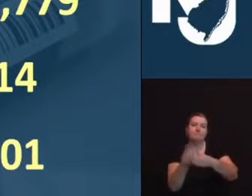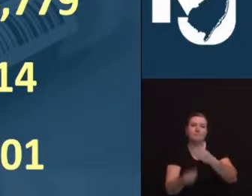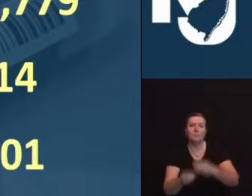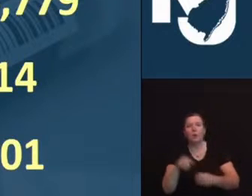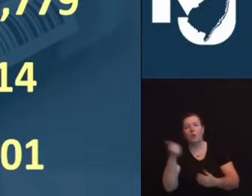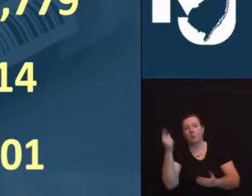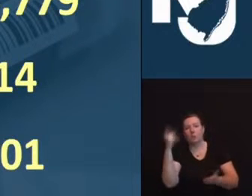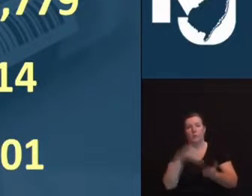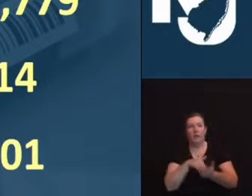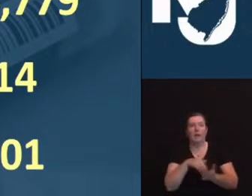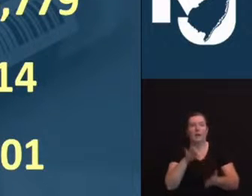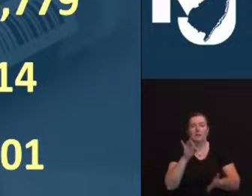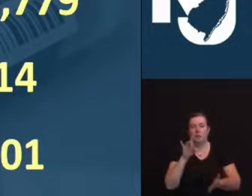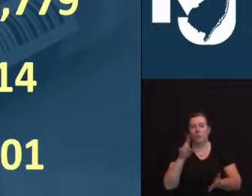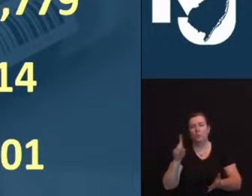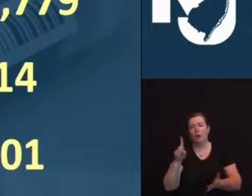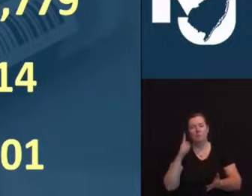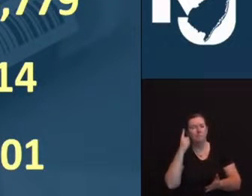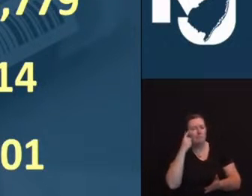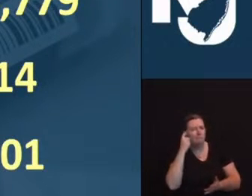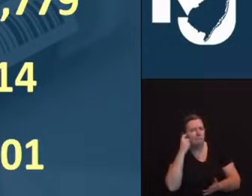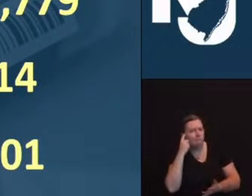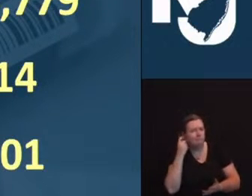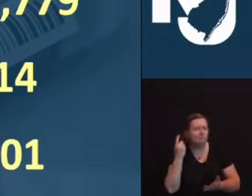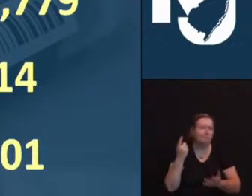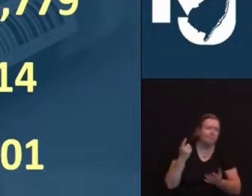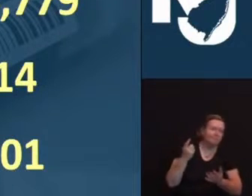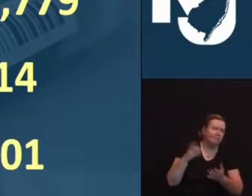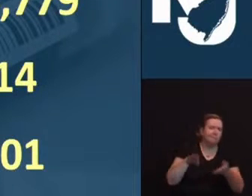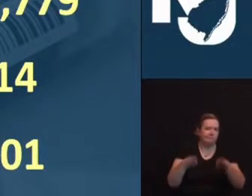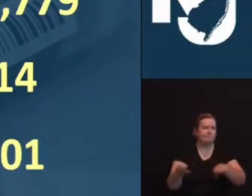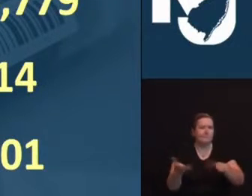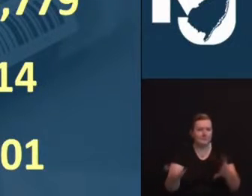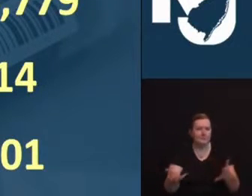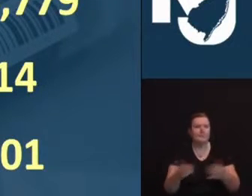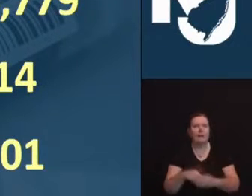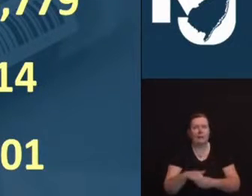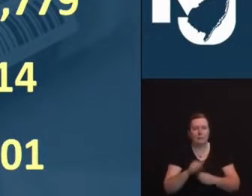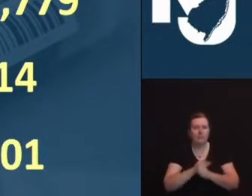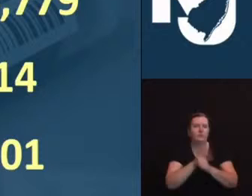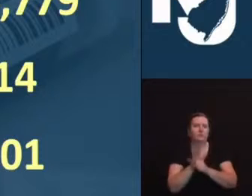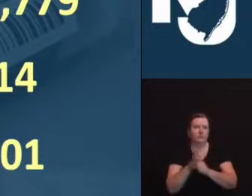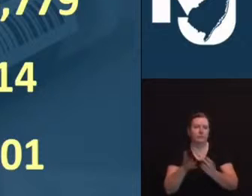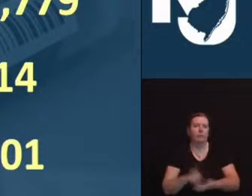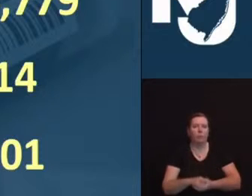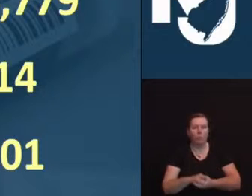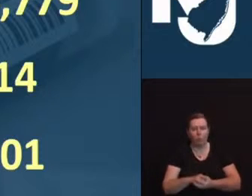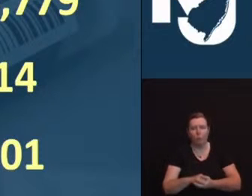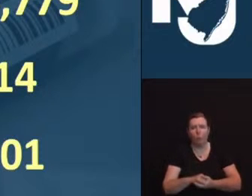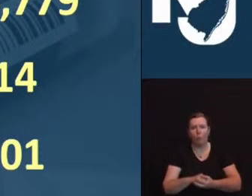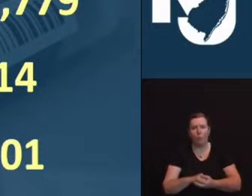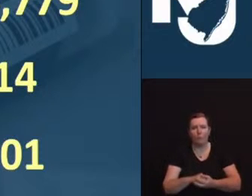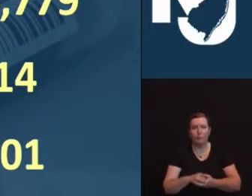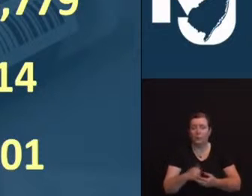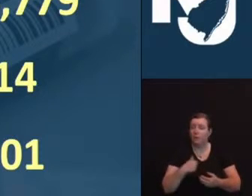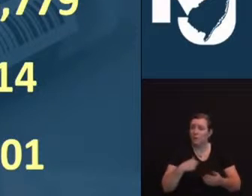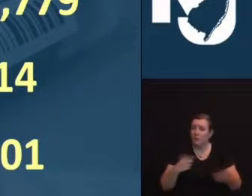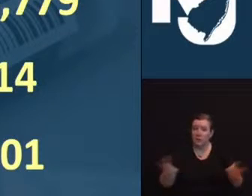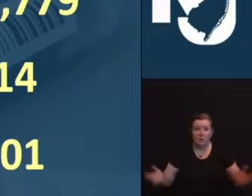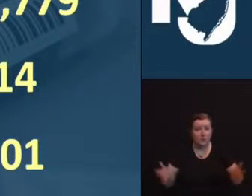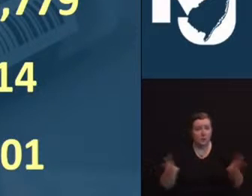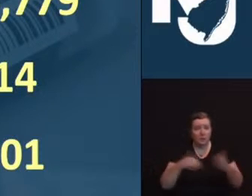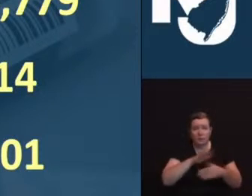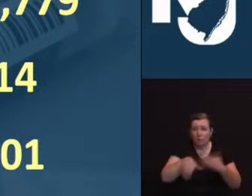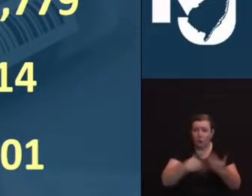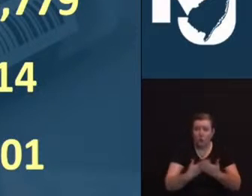1,801 are probable deaths. So please, I urge you, we all do, let's all go back, get back in the game